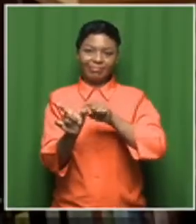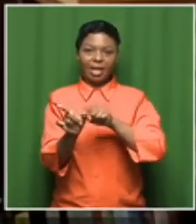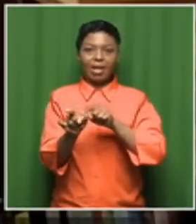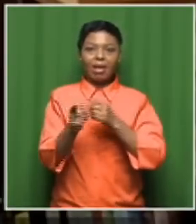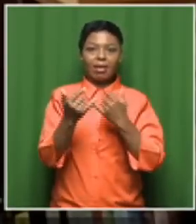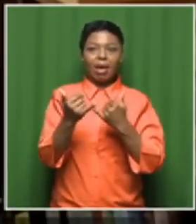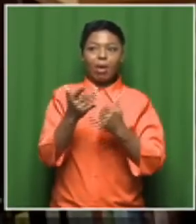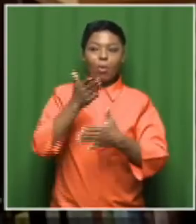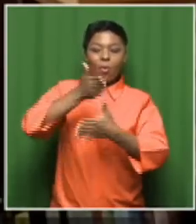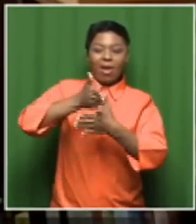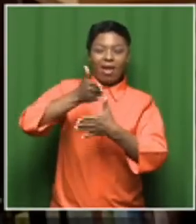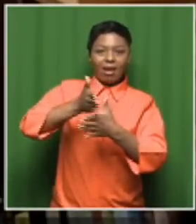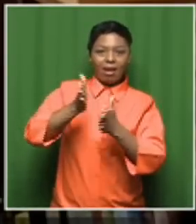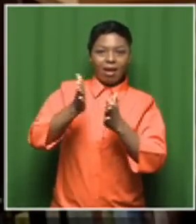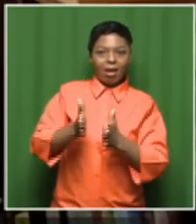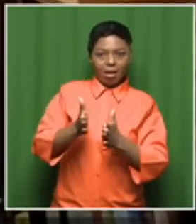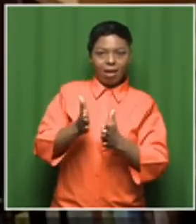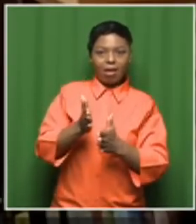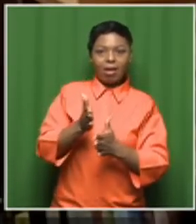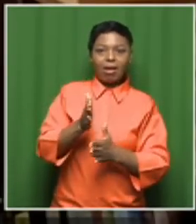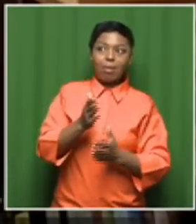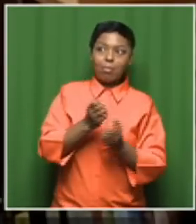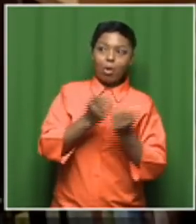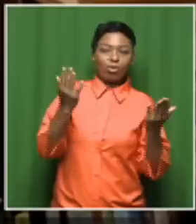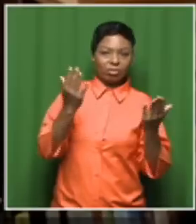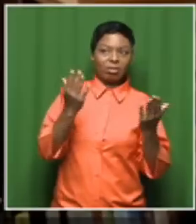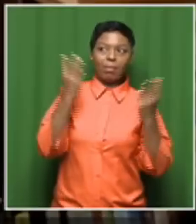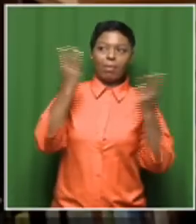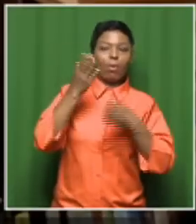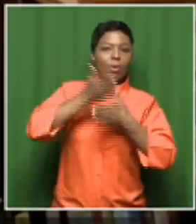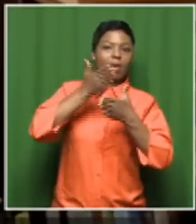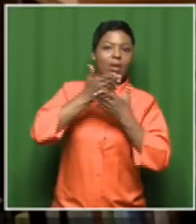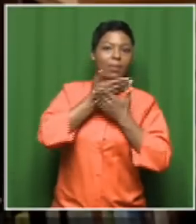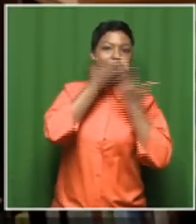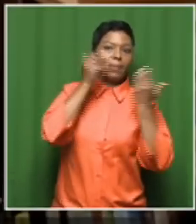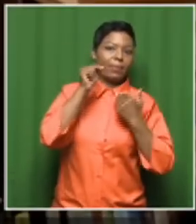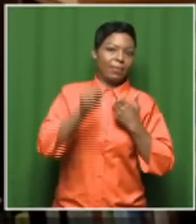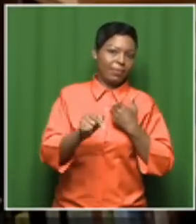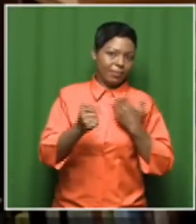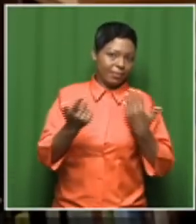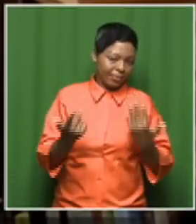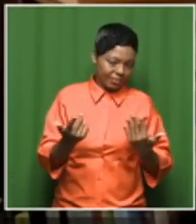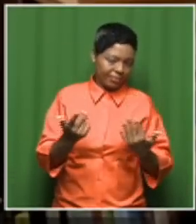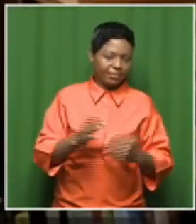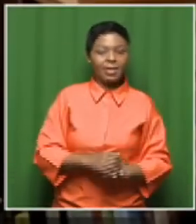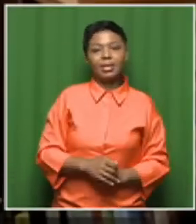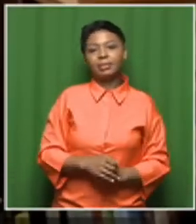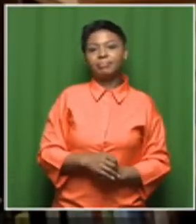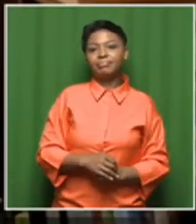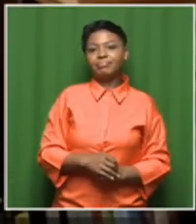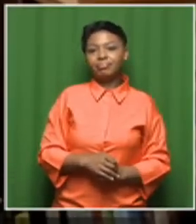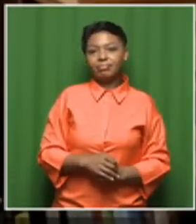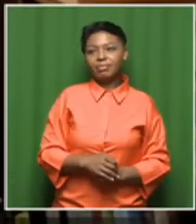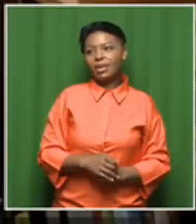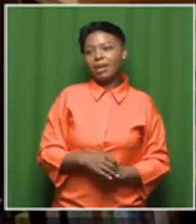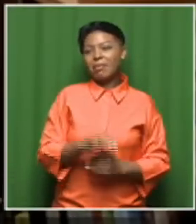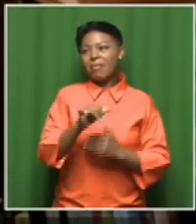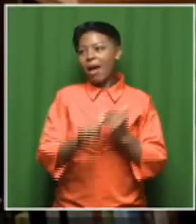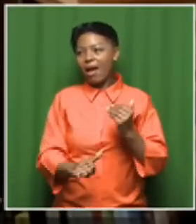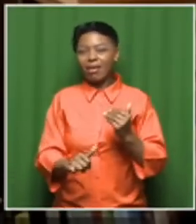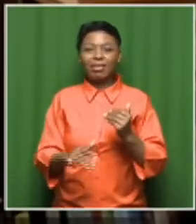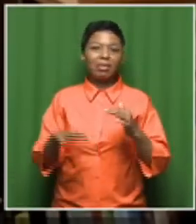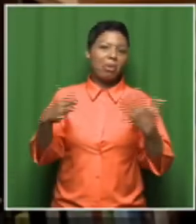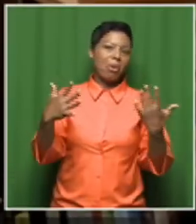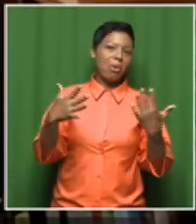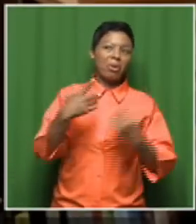we probably have a realistic unemployment rate in terms of people who are only partially employed for a day or whatever, a month or whatever,